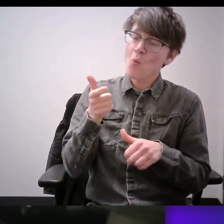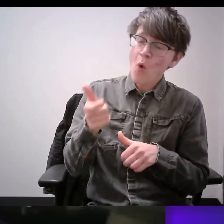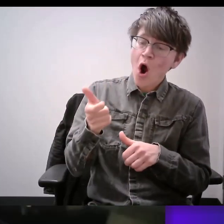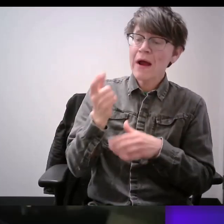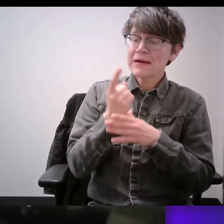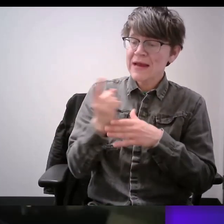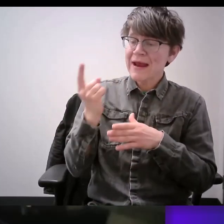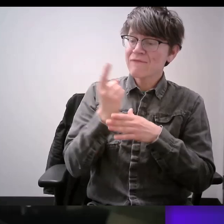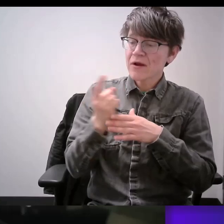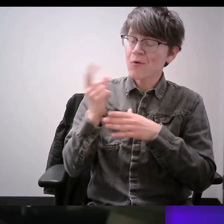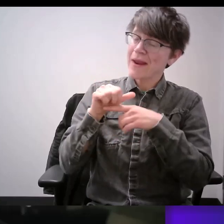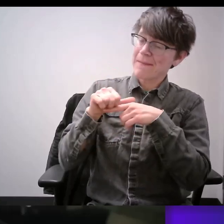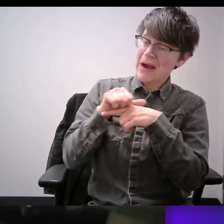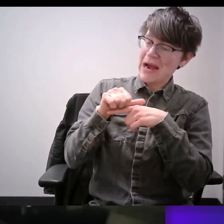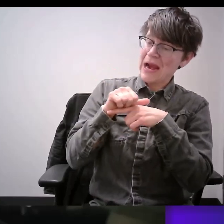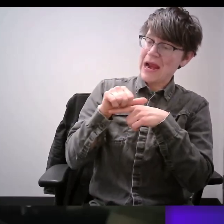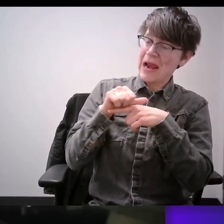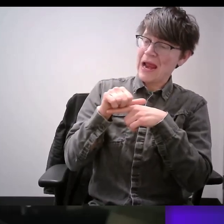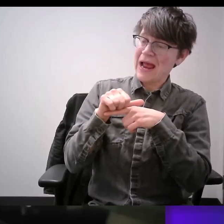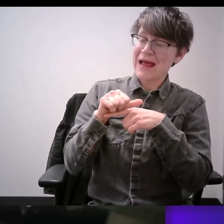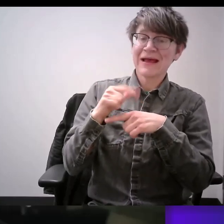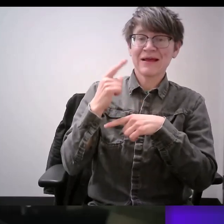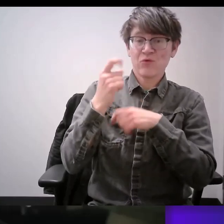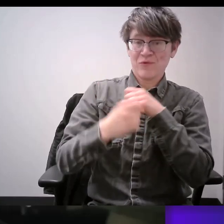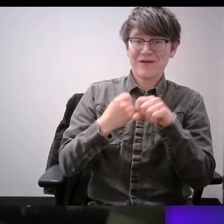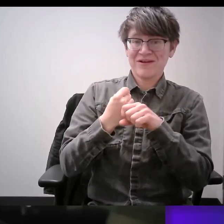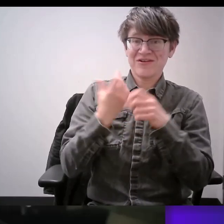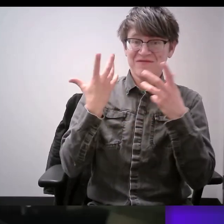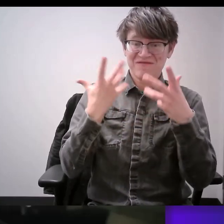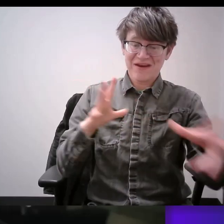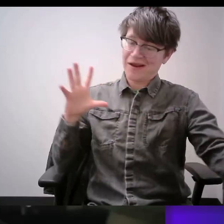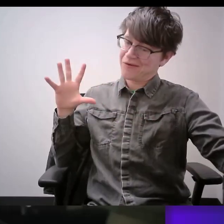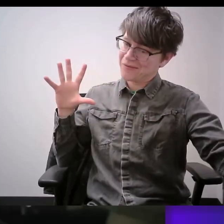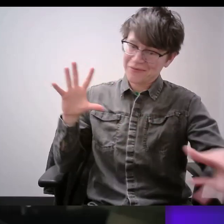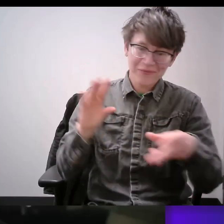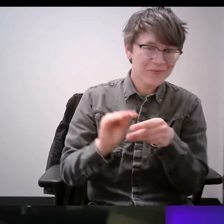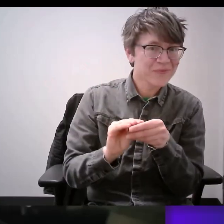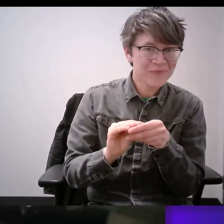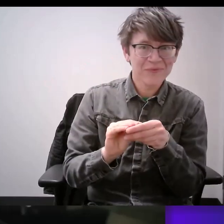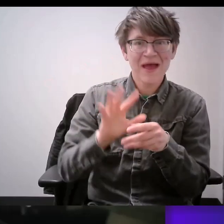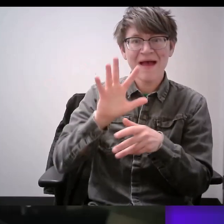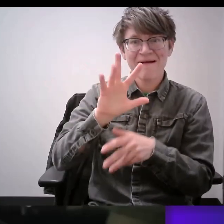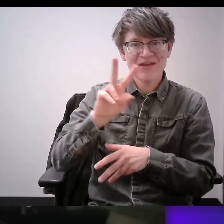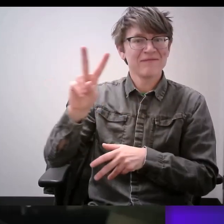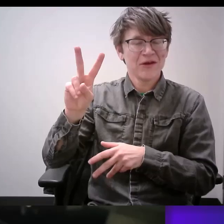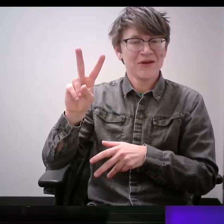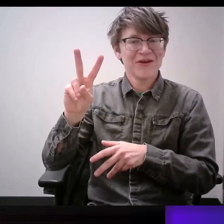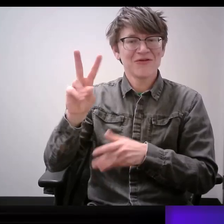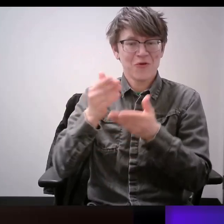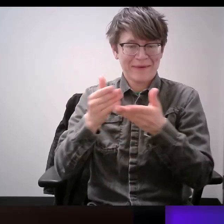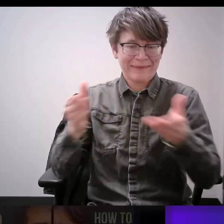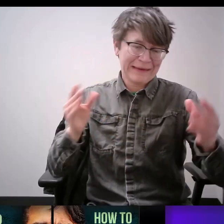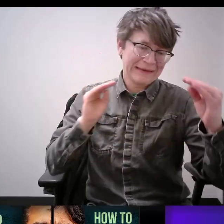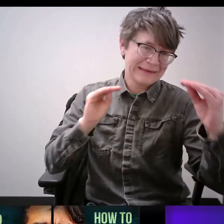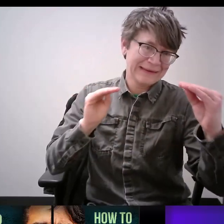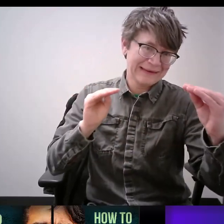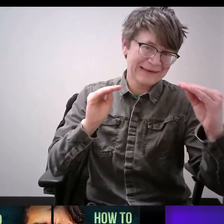have a whole new tool set at the end of the year. We'll see you on number 2 coming out next week.